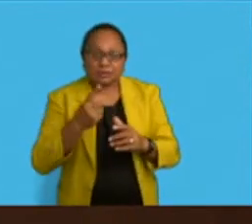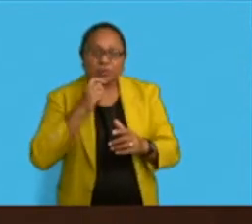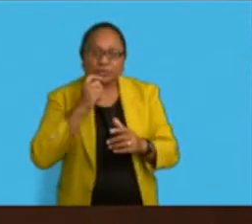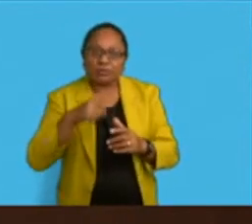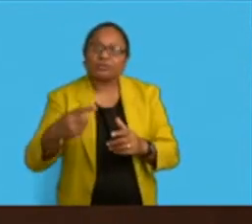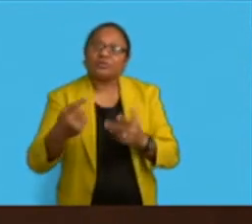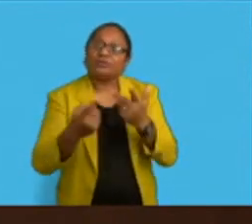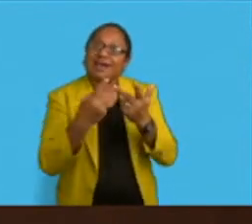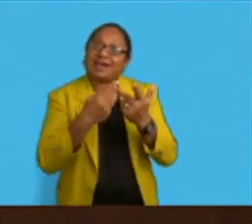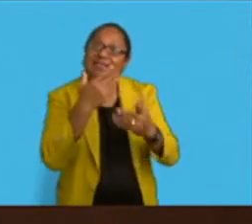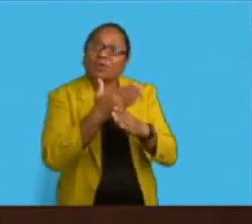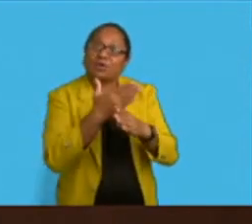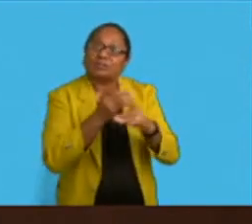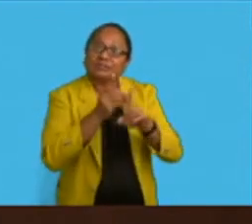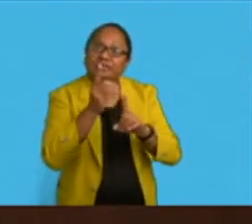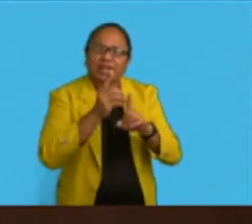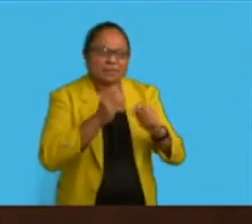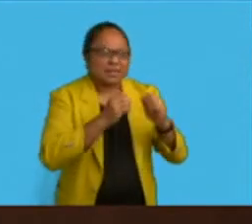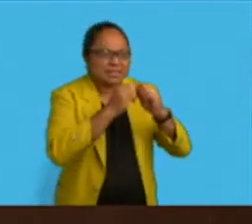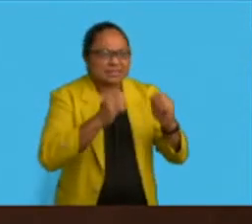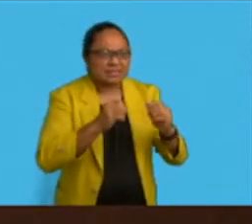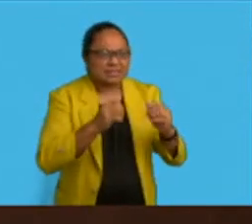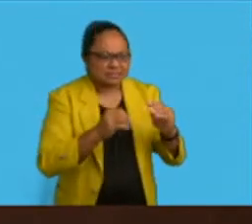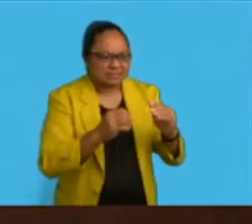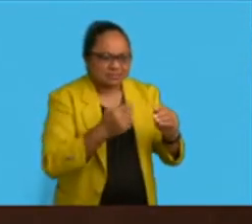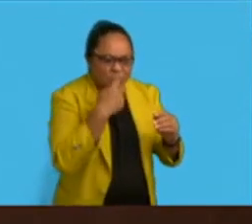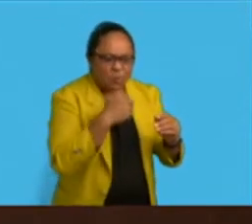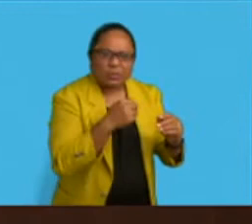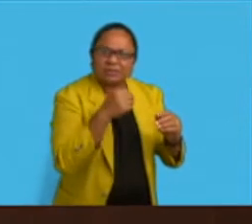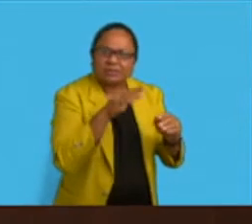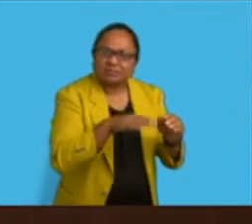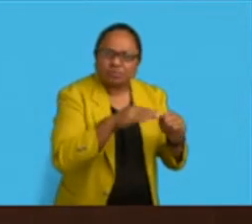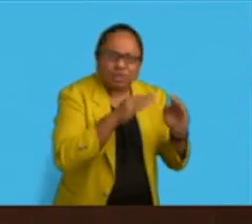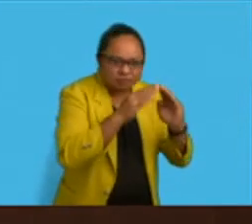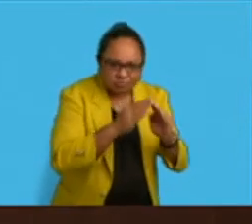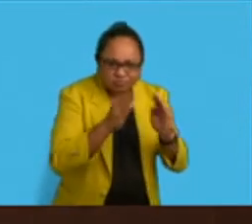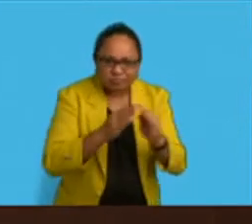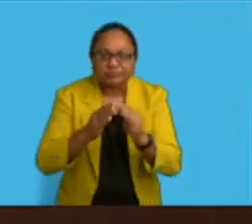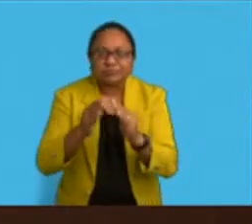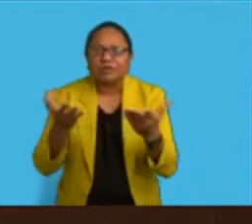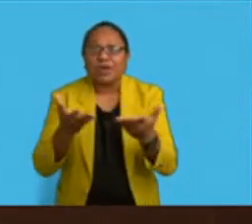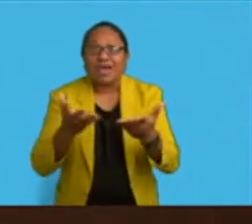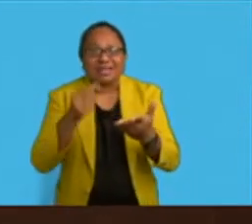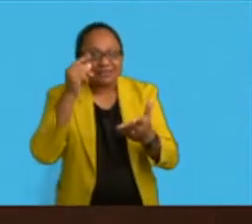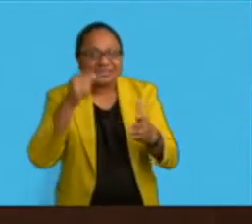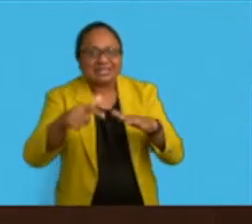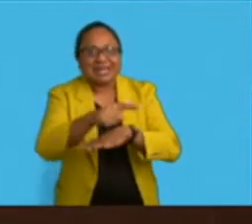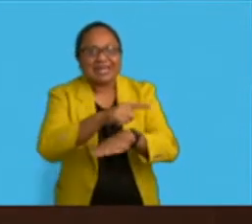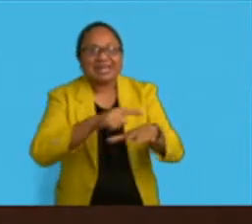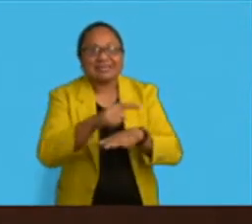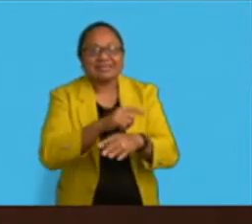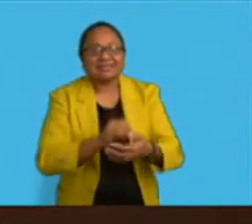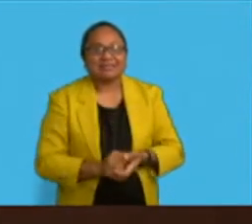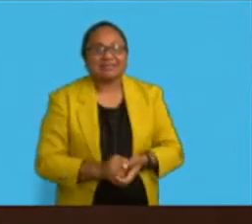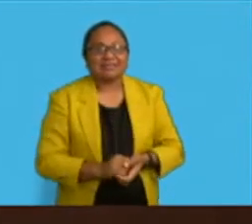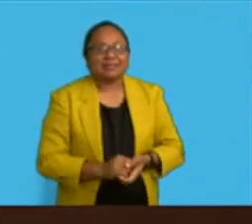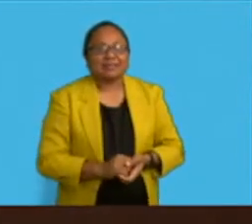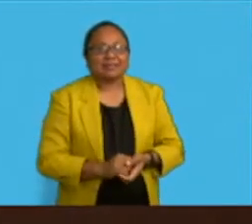other work to develop squatter settlements and regularize squatters on state and Itauke land, to grant security of tenure.